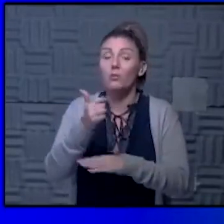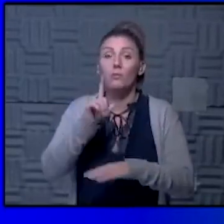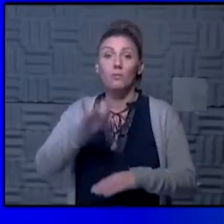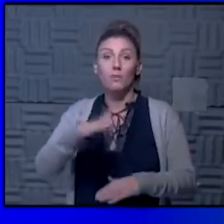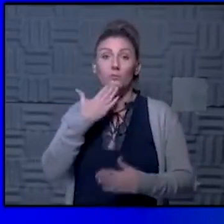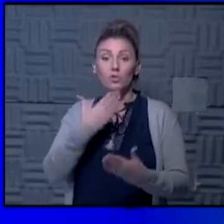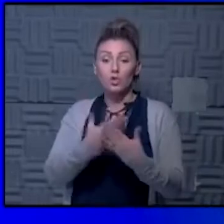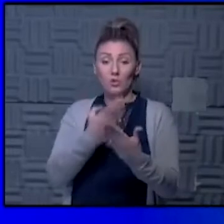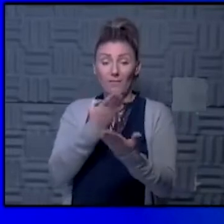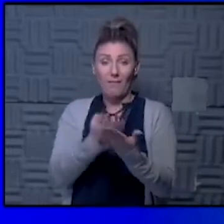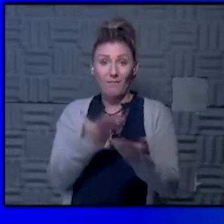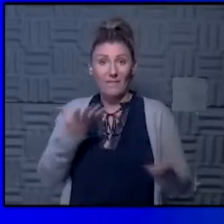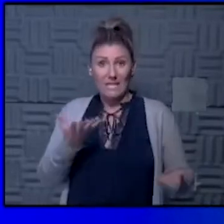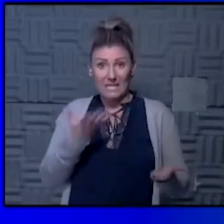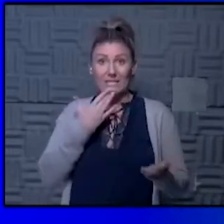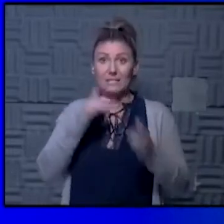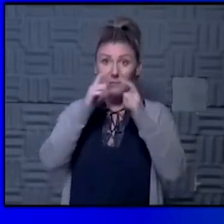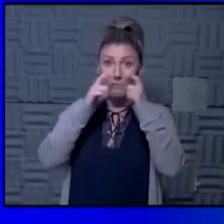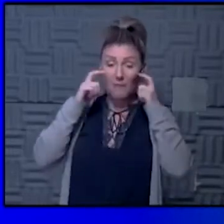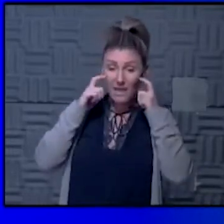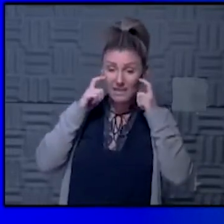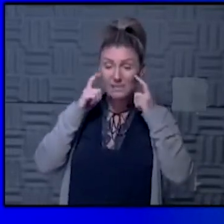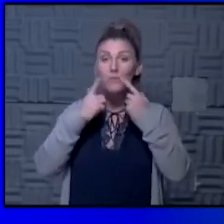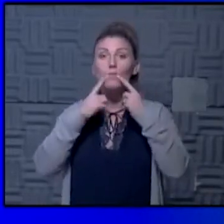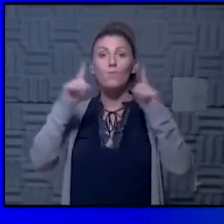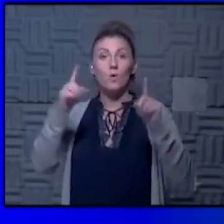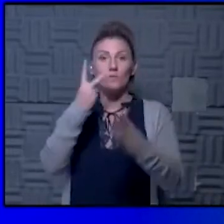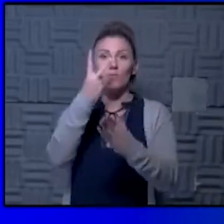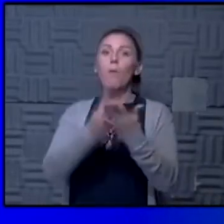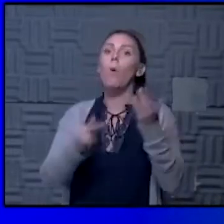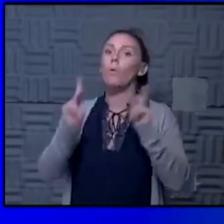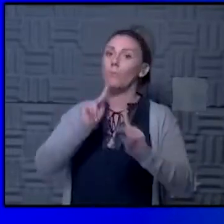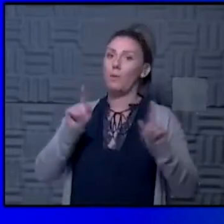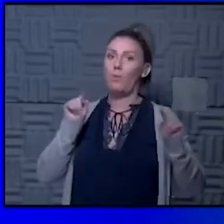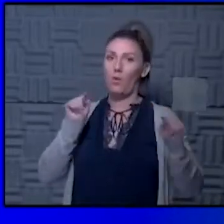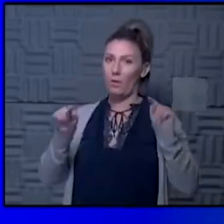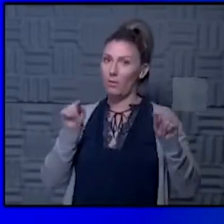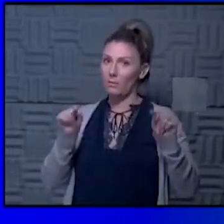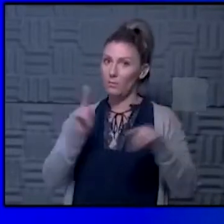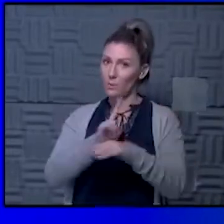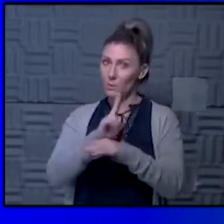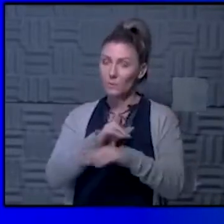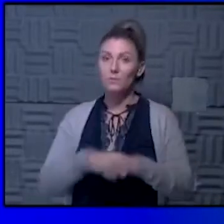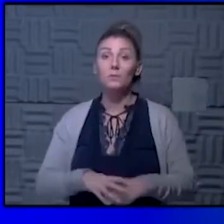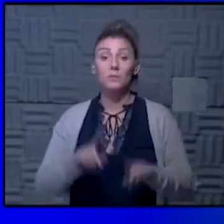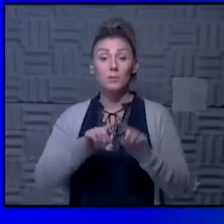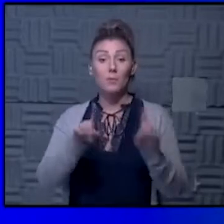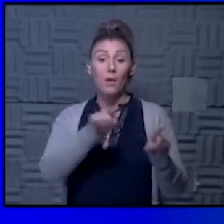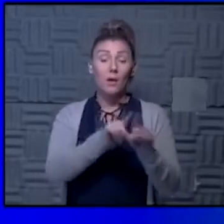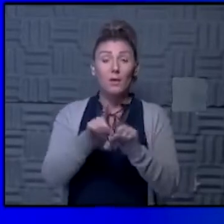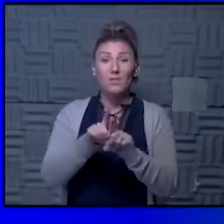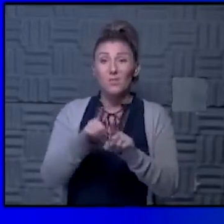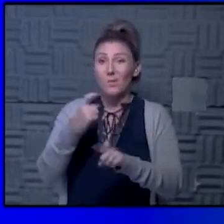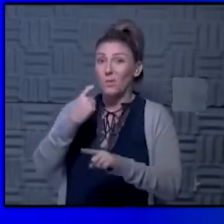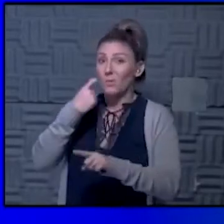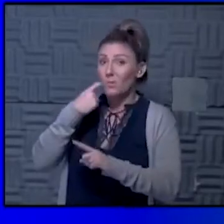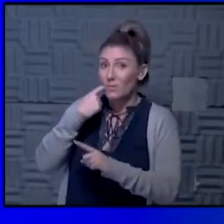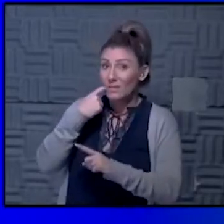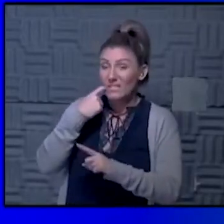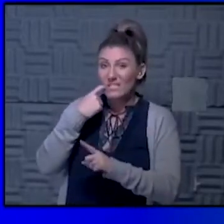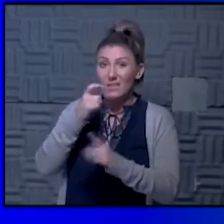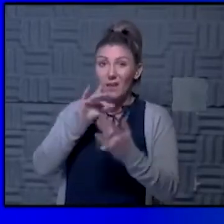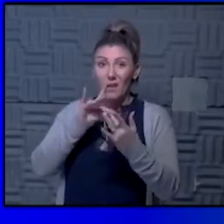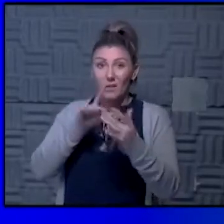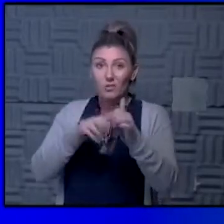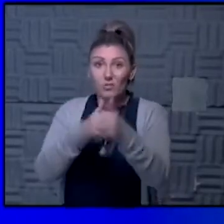that masking does work, masking of both parties. But we also know from this other most recent